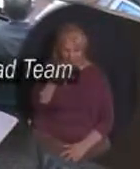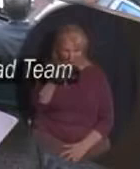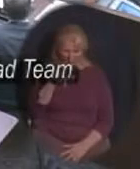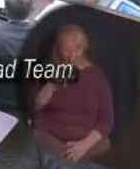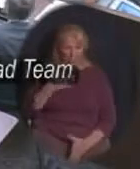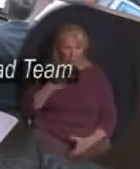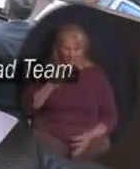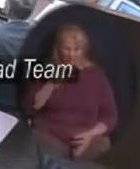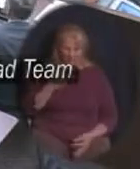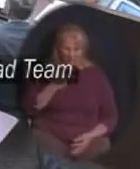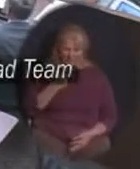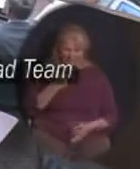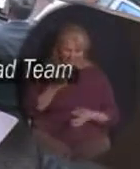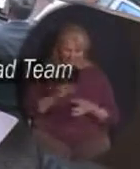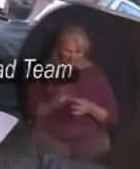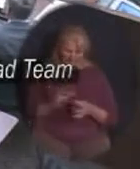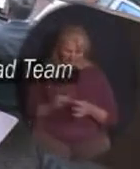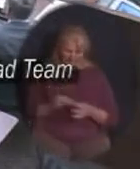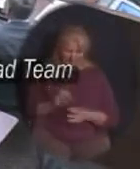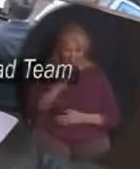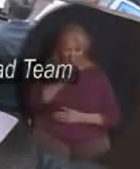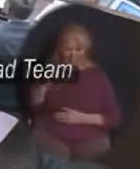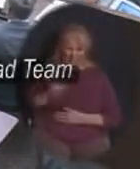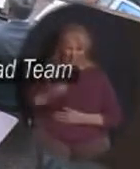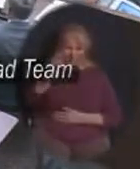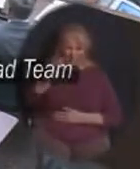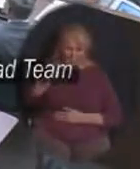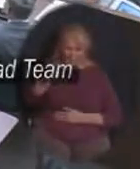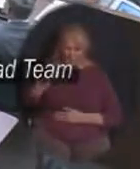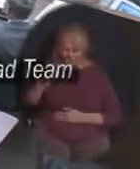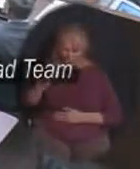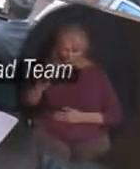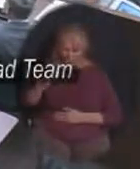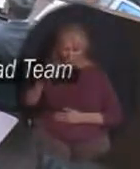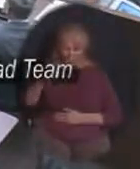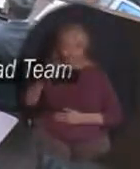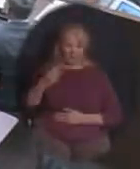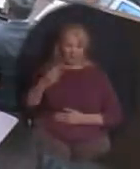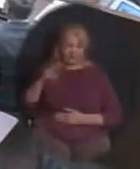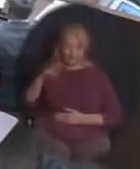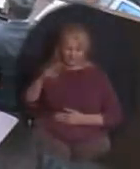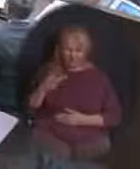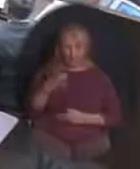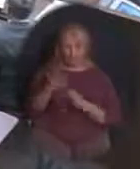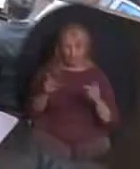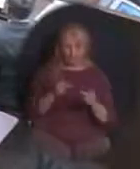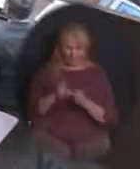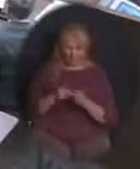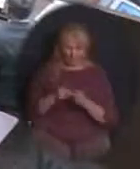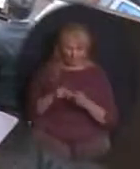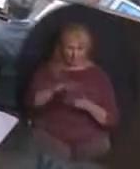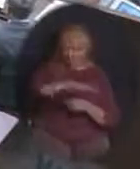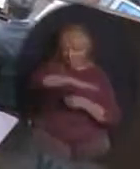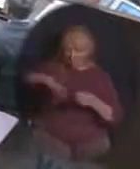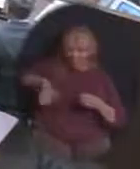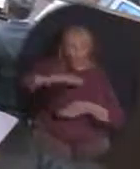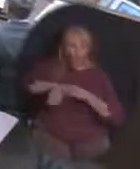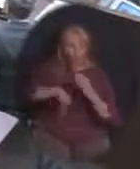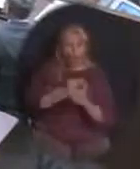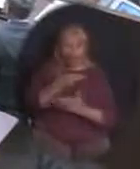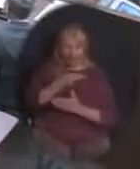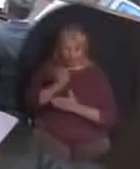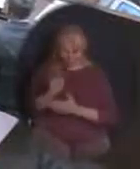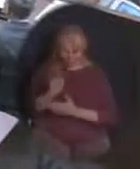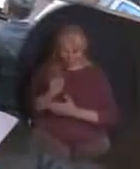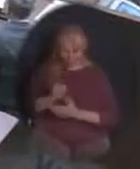mention that Olathe North High School placed second among large schools in state and fourth overall among all high schools. So